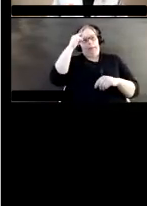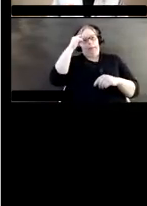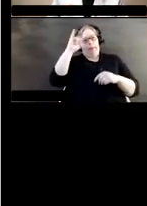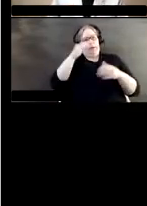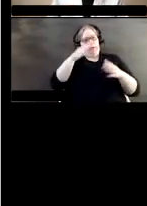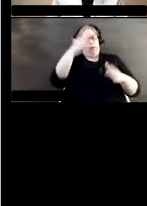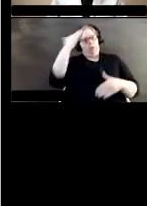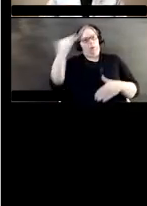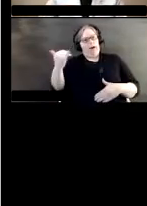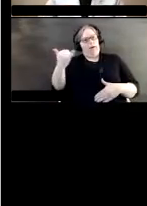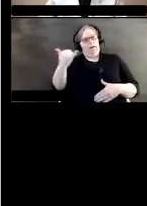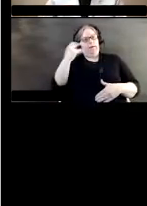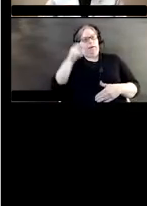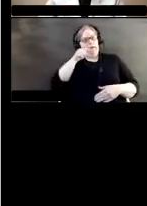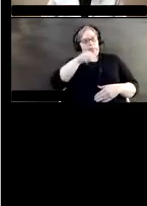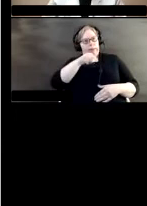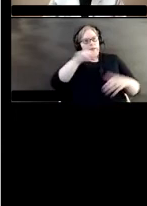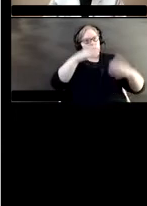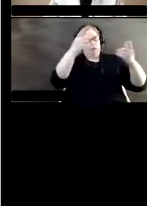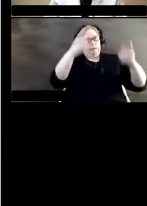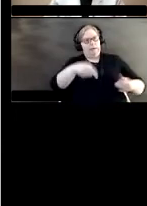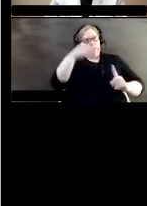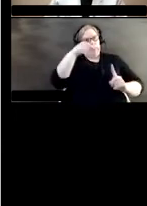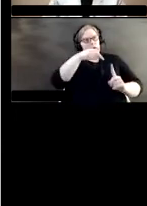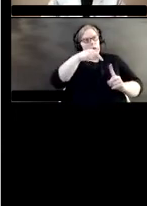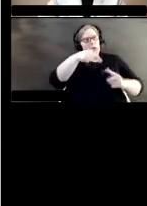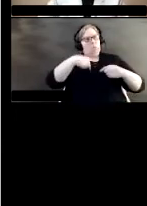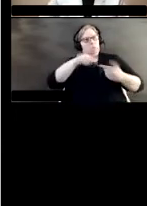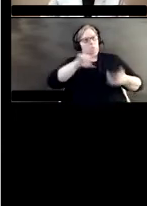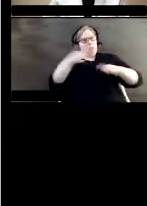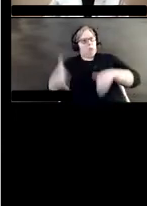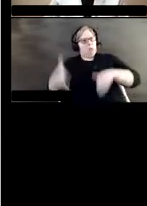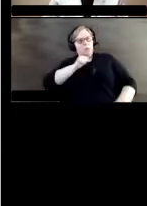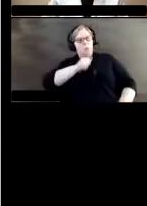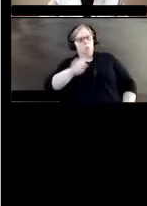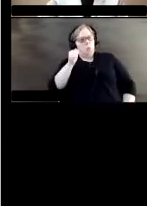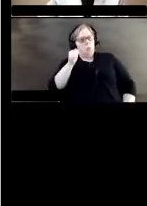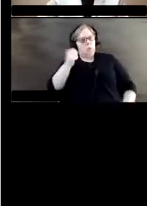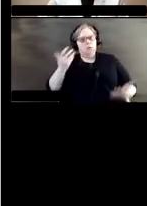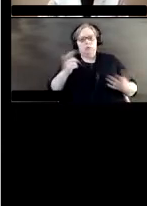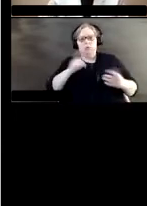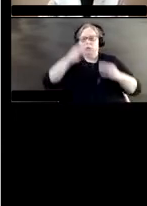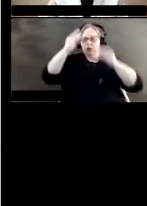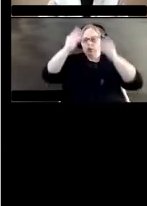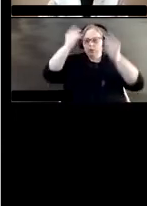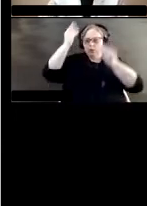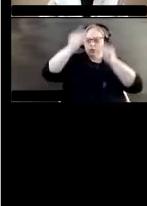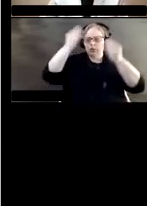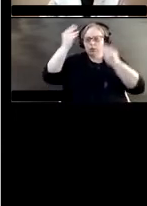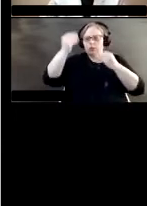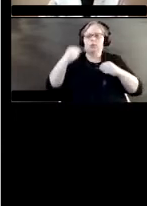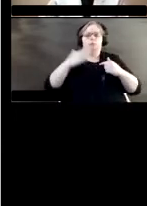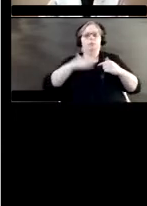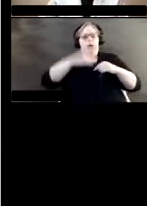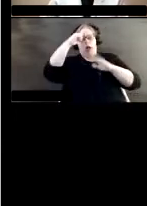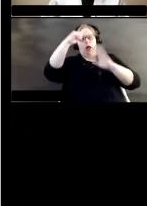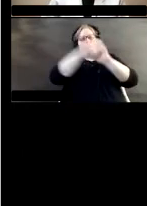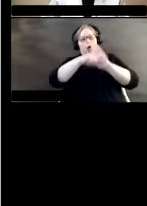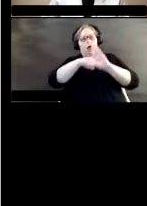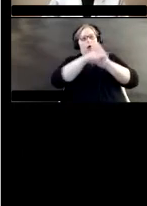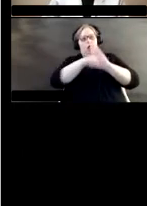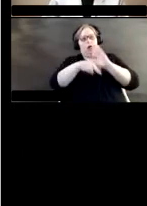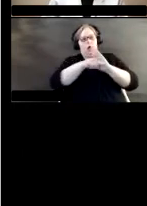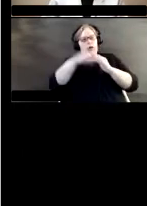or this happens, I'm not going to die. You know, this thought process that I've got going on is really negative. And